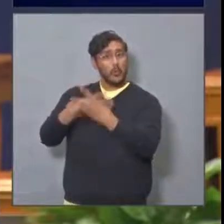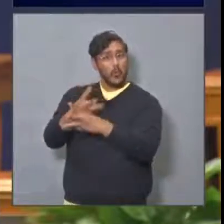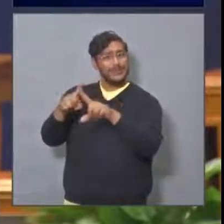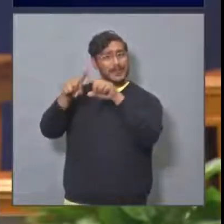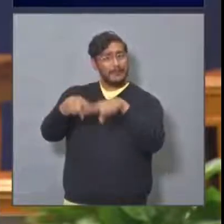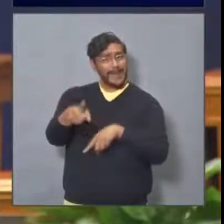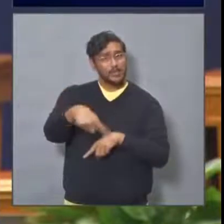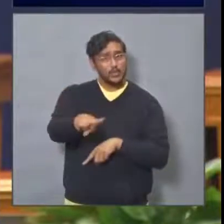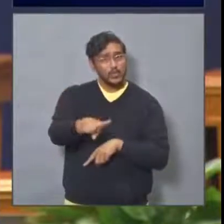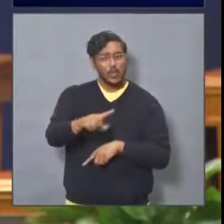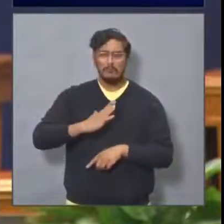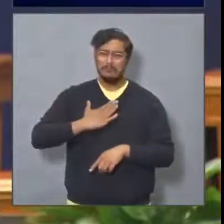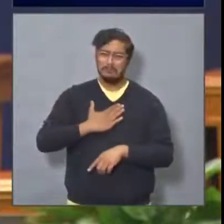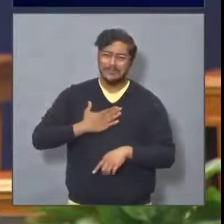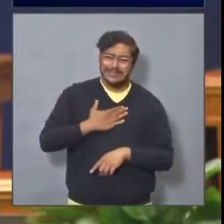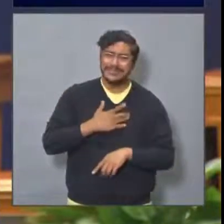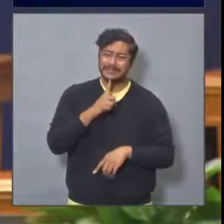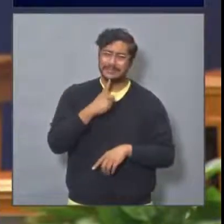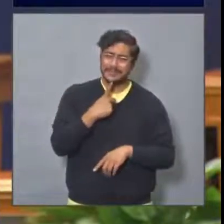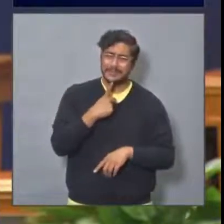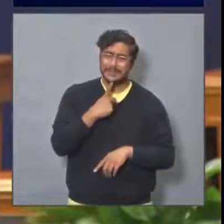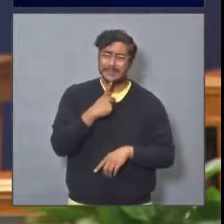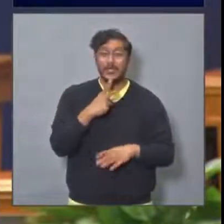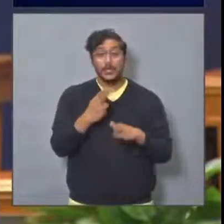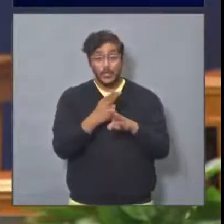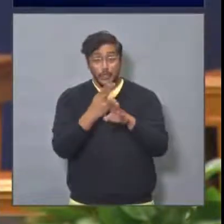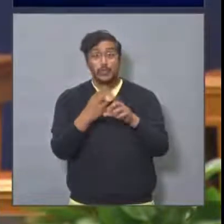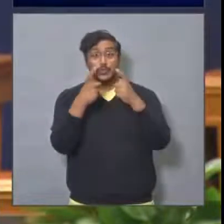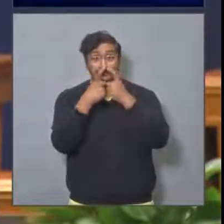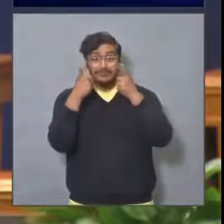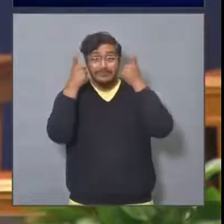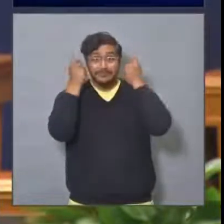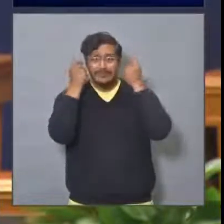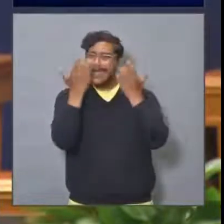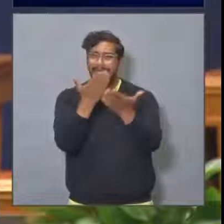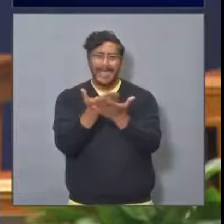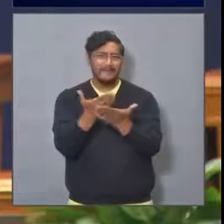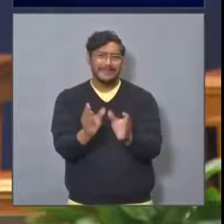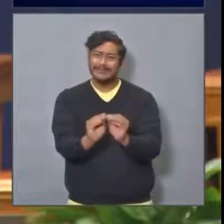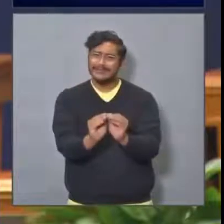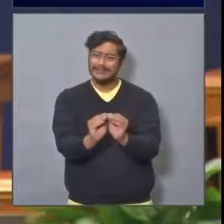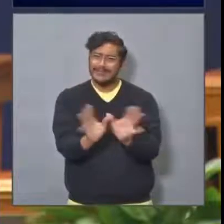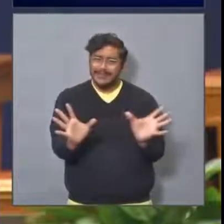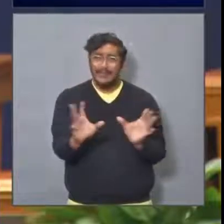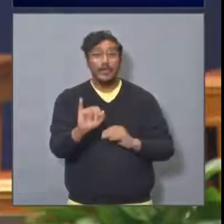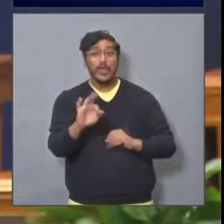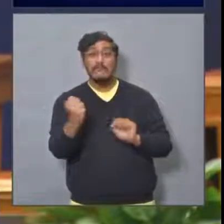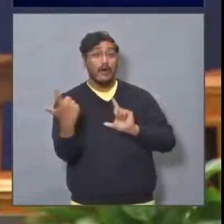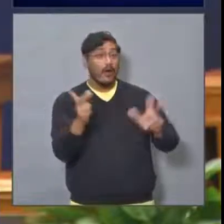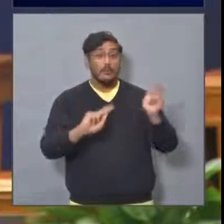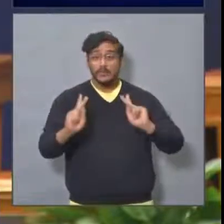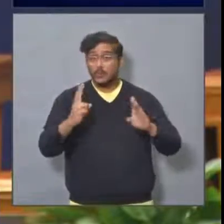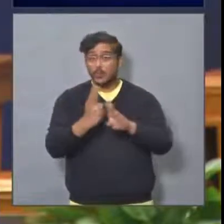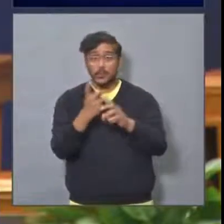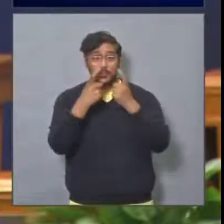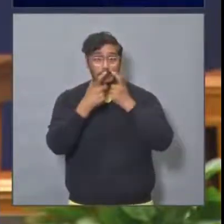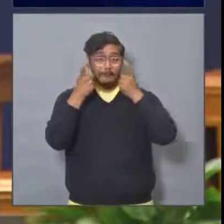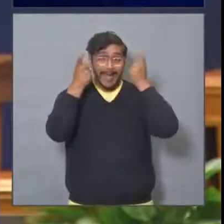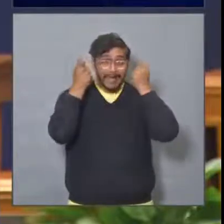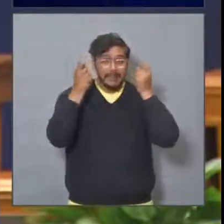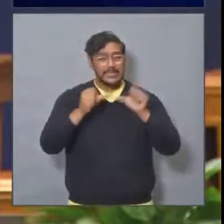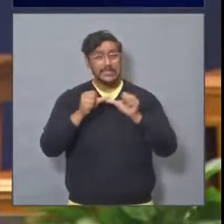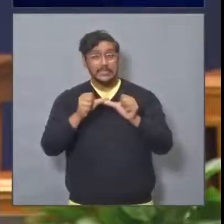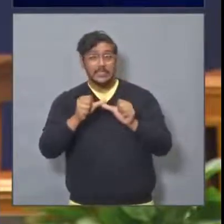seriously. This extends to wearing face coverings. The evidence is very clear now that if everyone wore a mask and continue